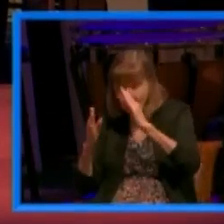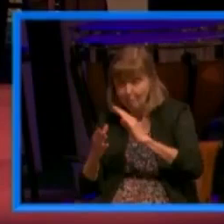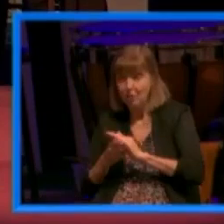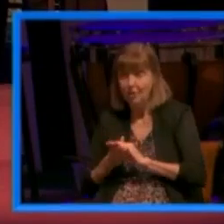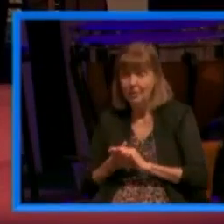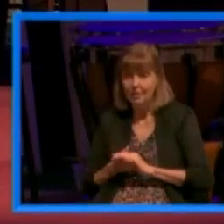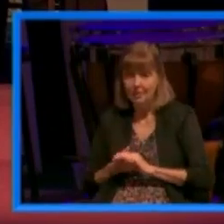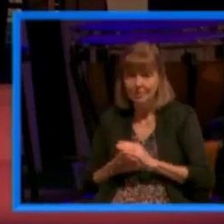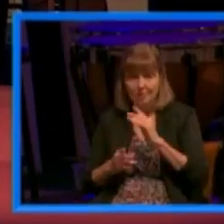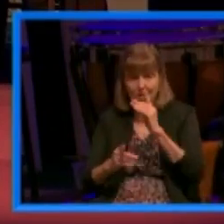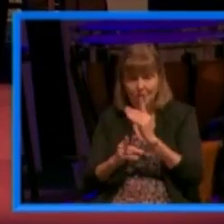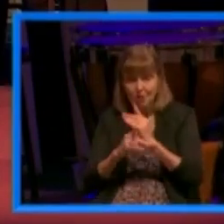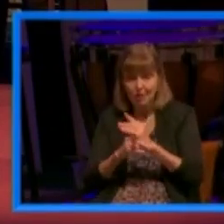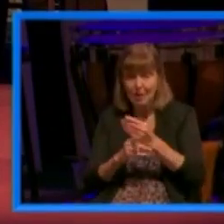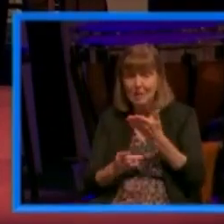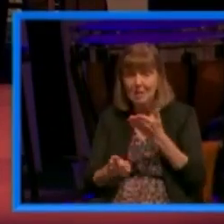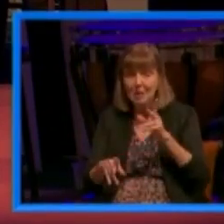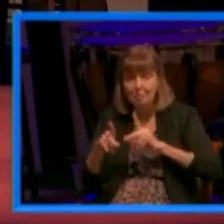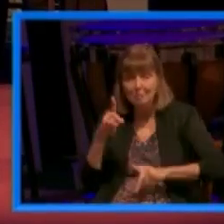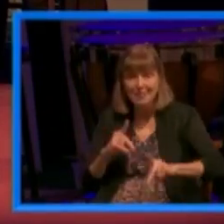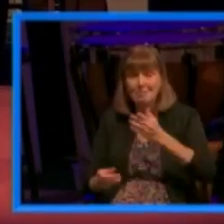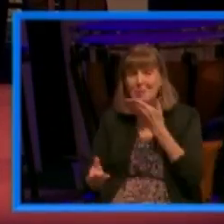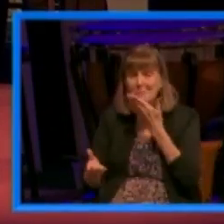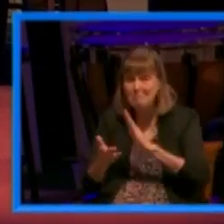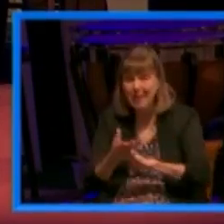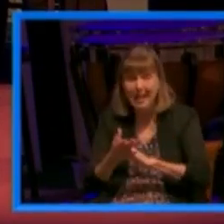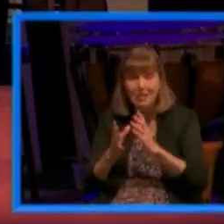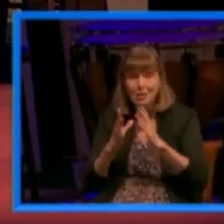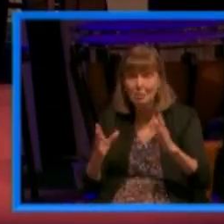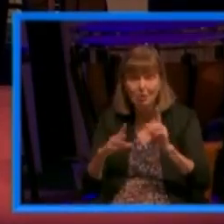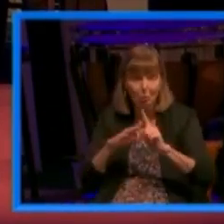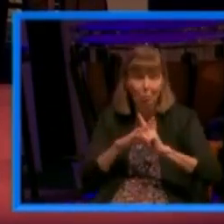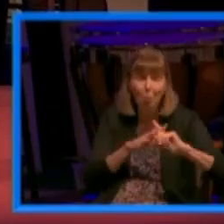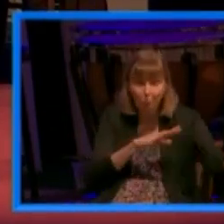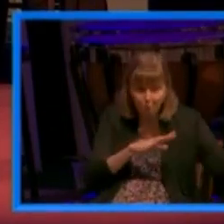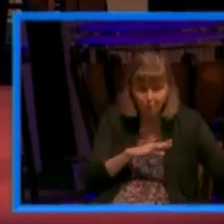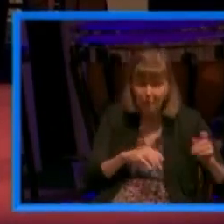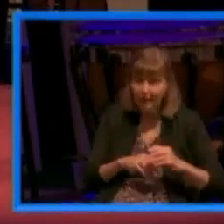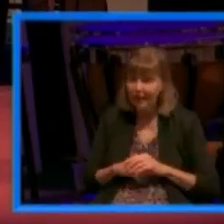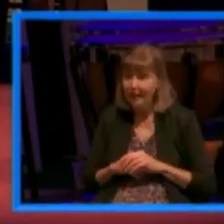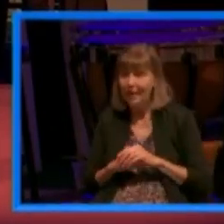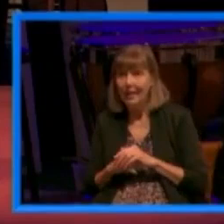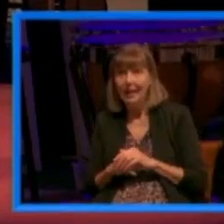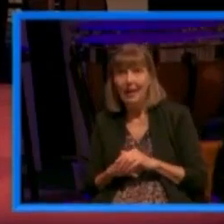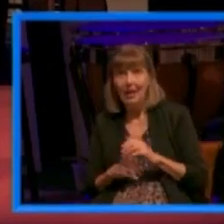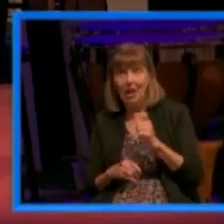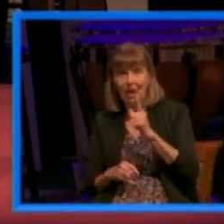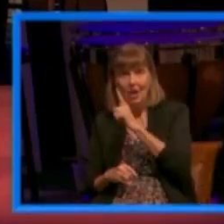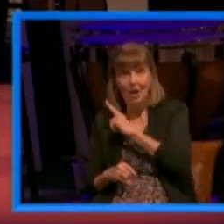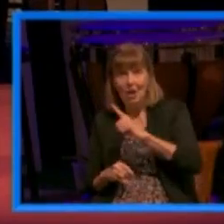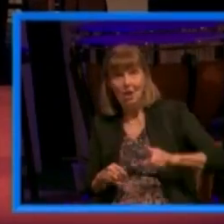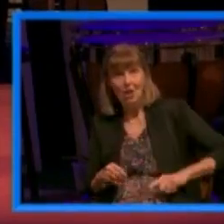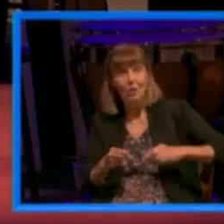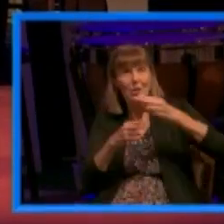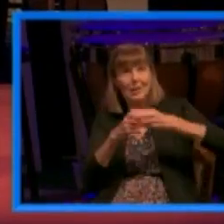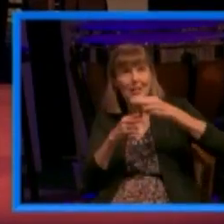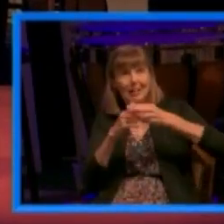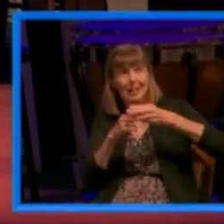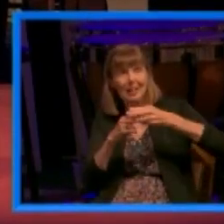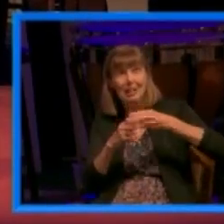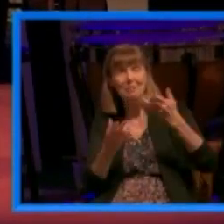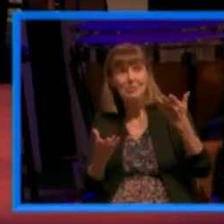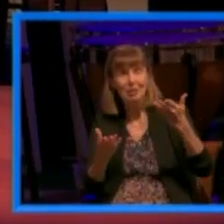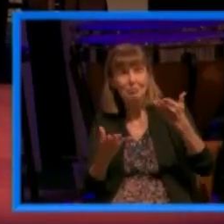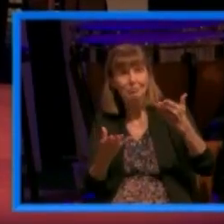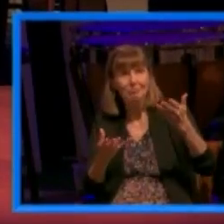She's treating people in such a way that they would run from her. She's calling down the name of the Lord in curses. This is about as bad as you can